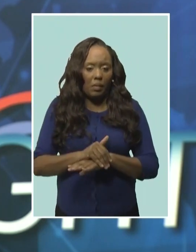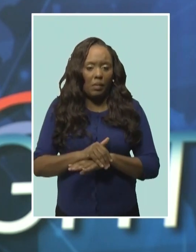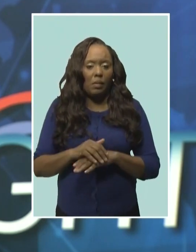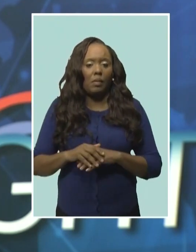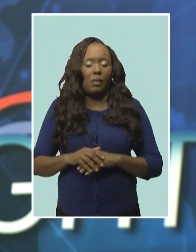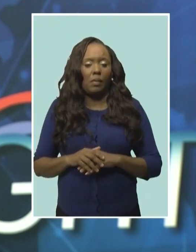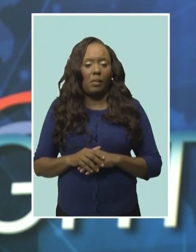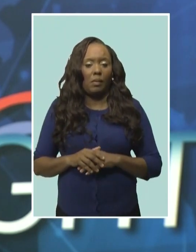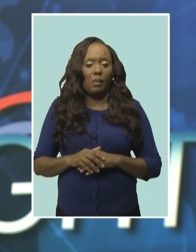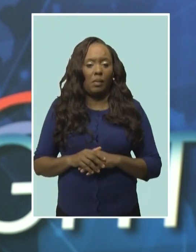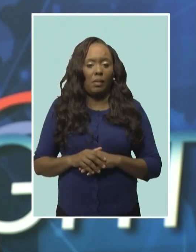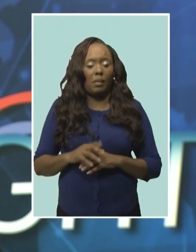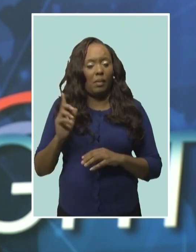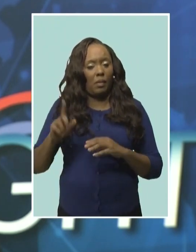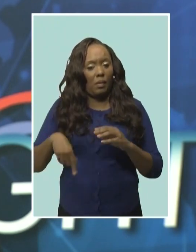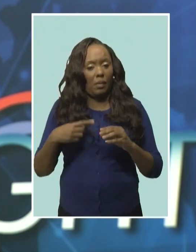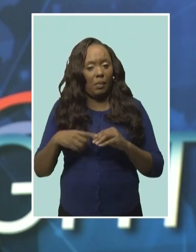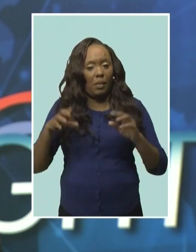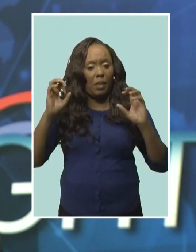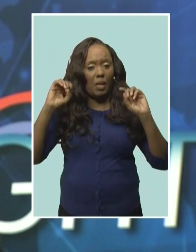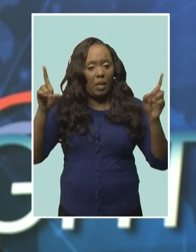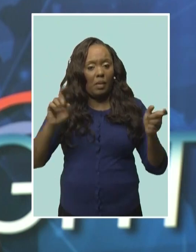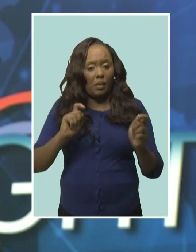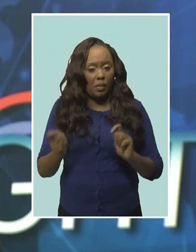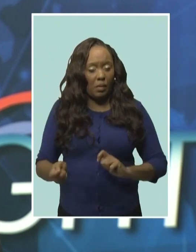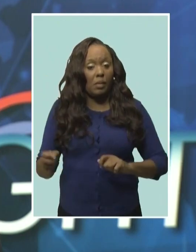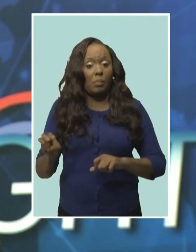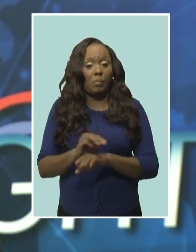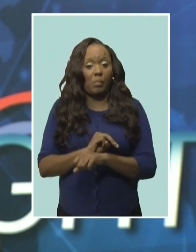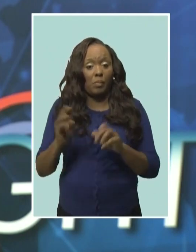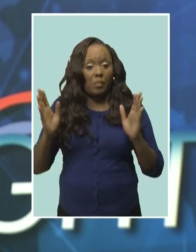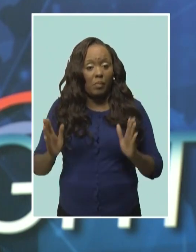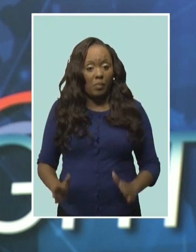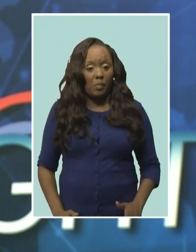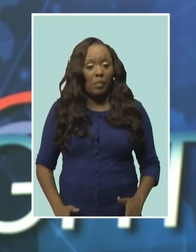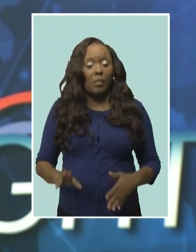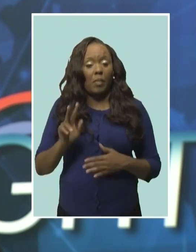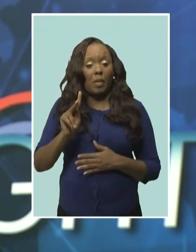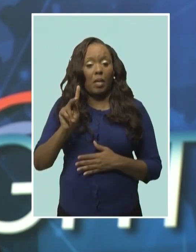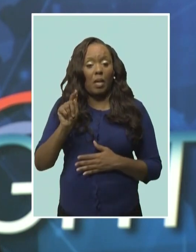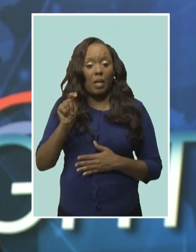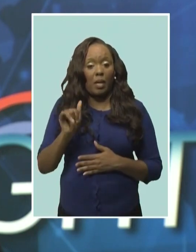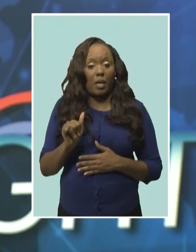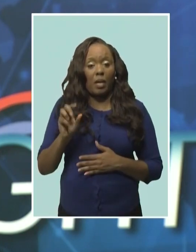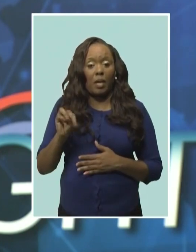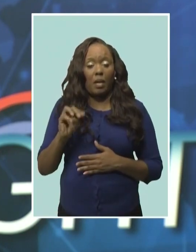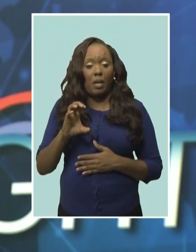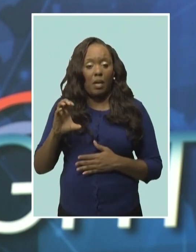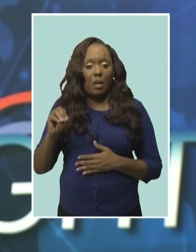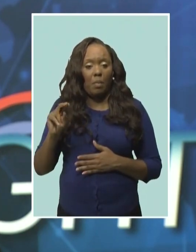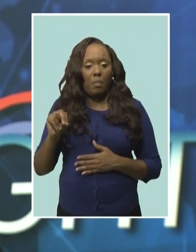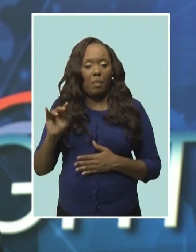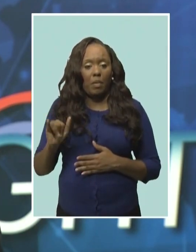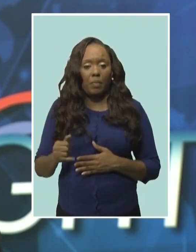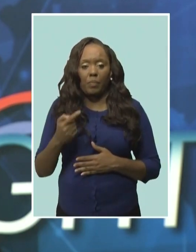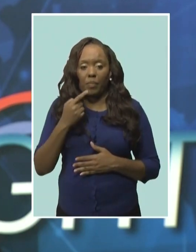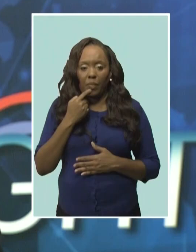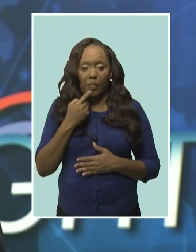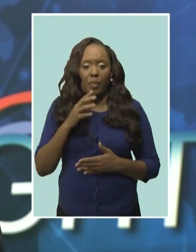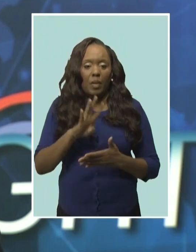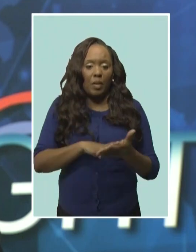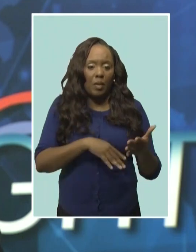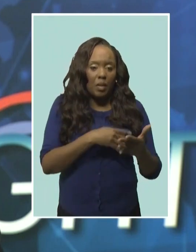hall meeting on education reform, the Education Minister responsible for technological and vocational training, Kay